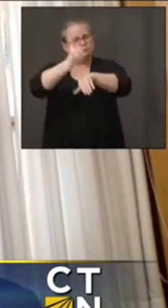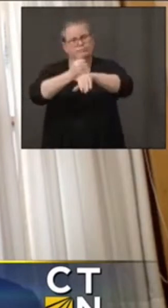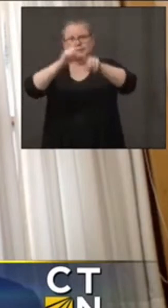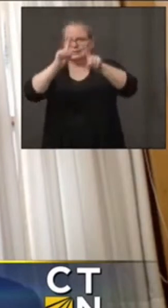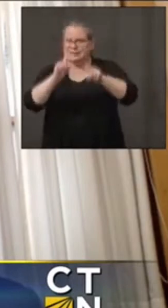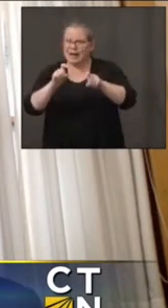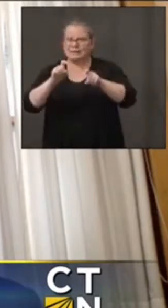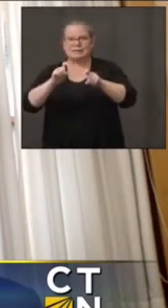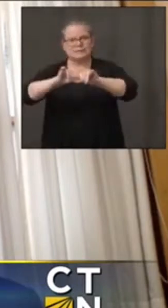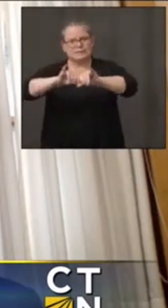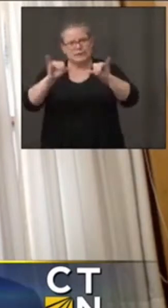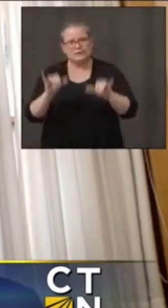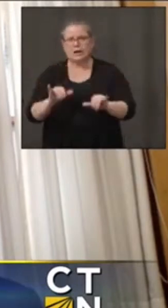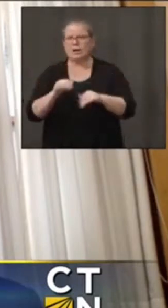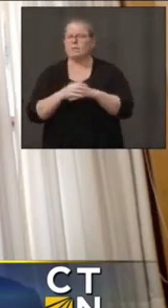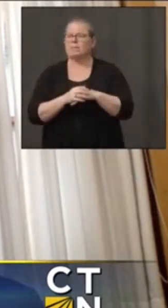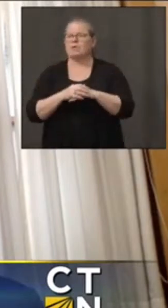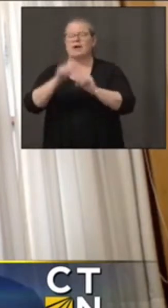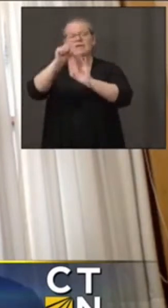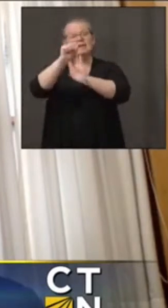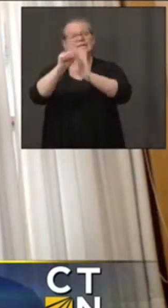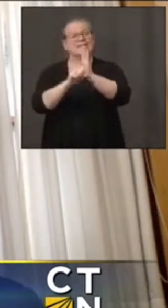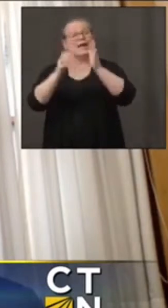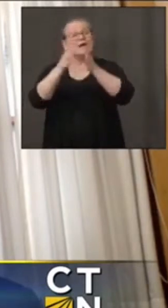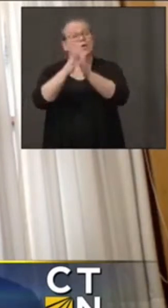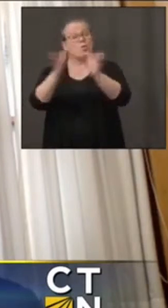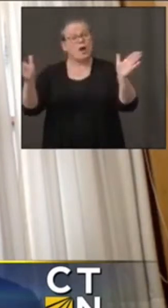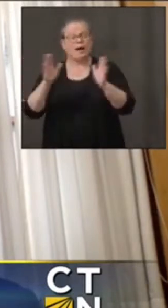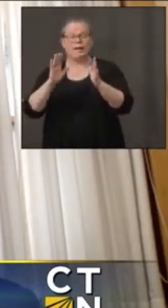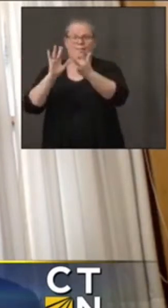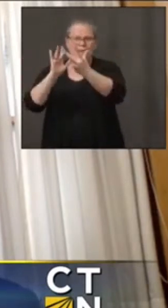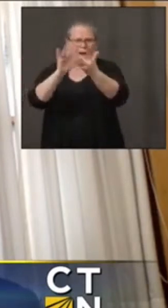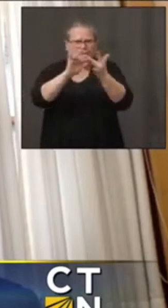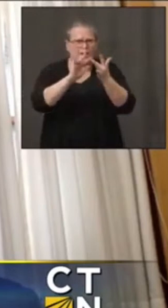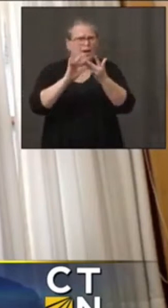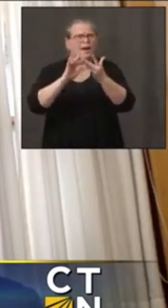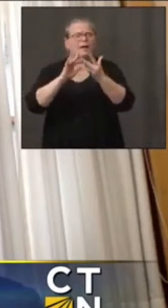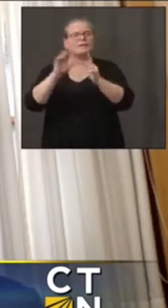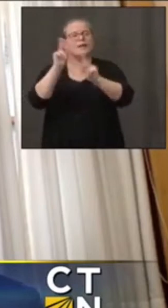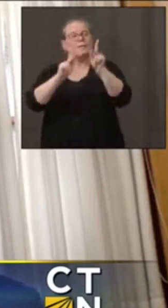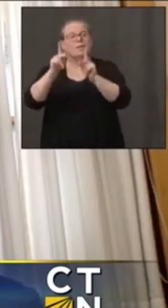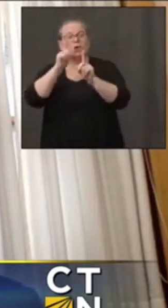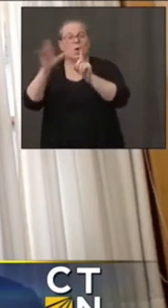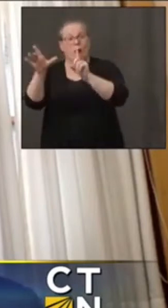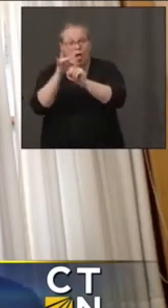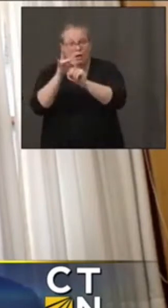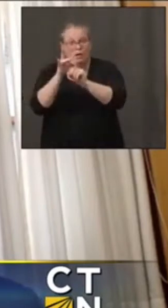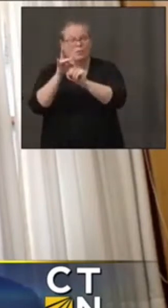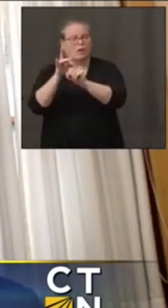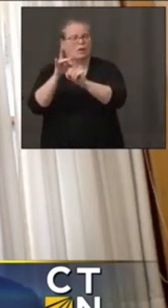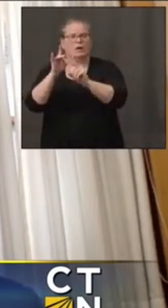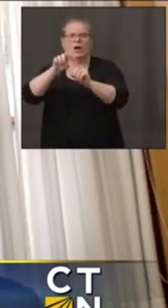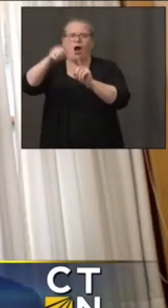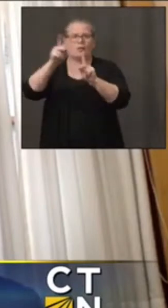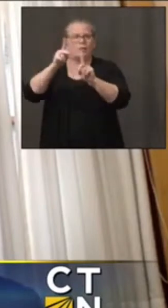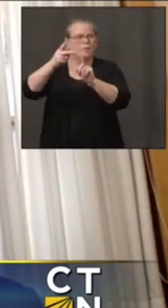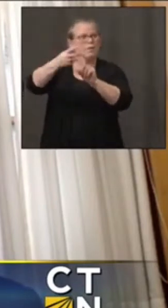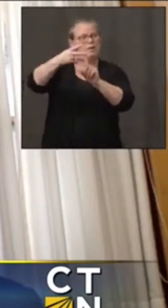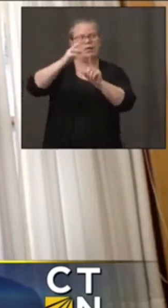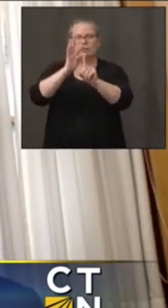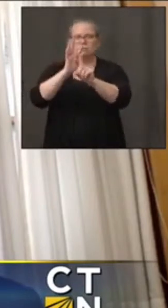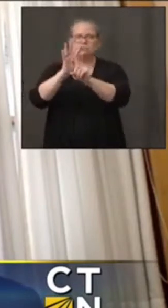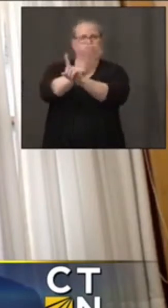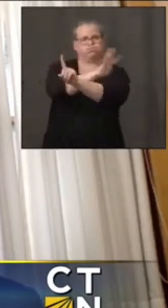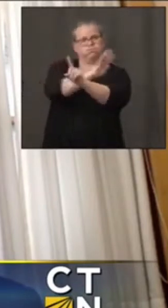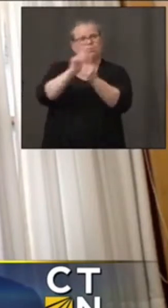statewide modern contact tracing system in place. We've got a warehouse that's filled with PPE. We've